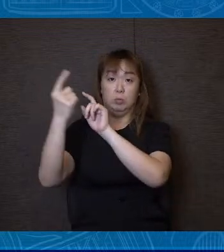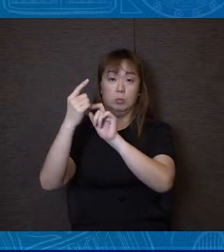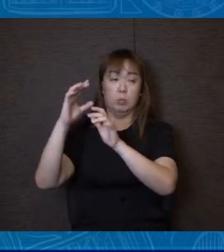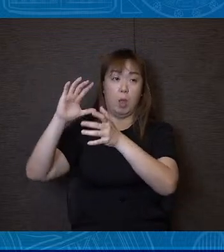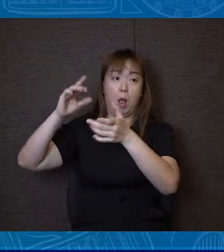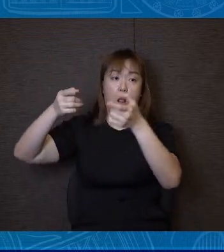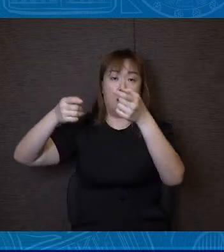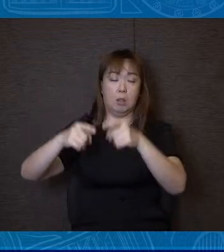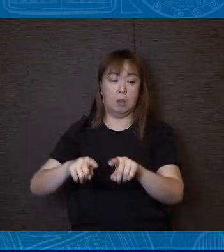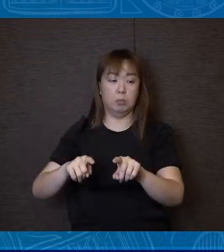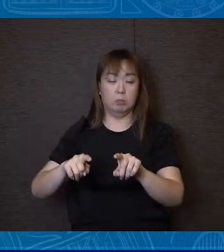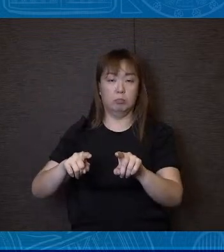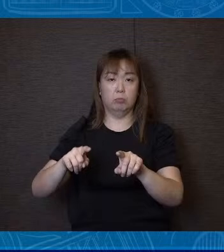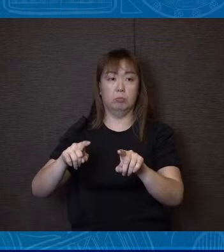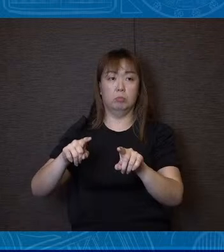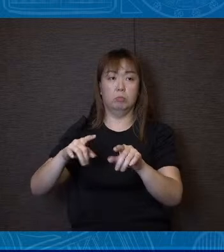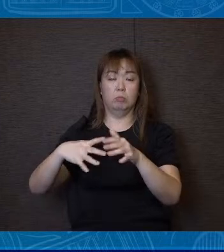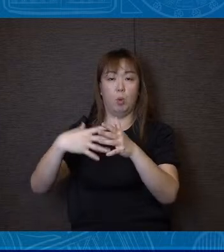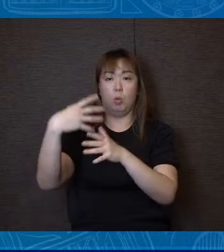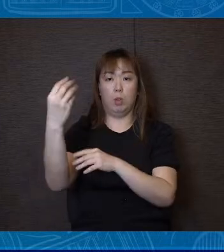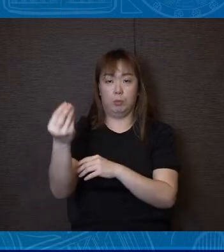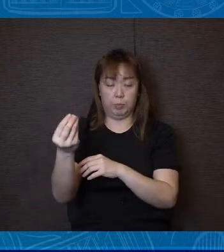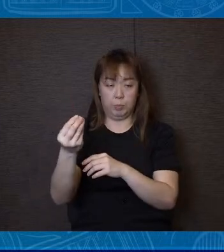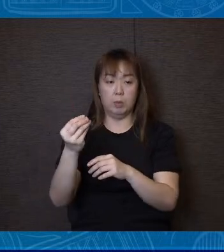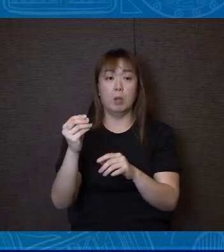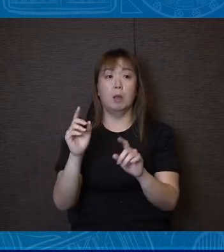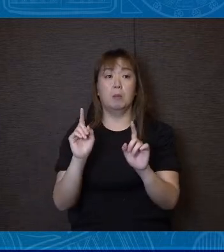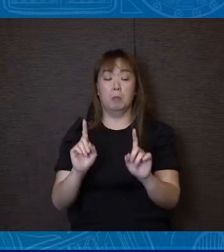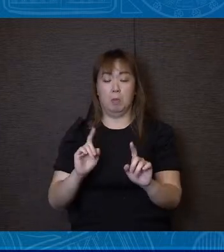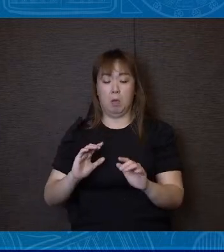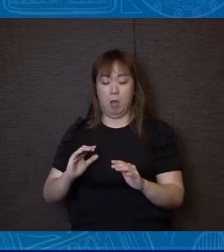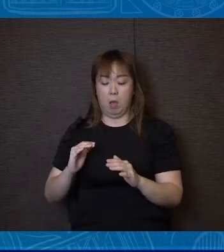international name, is already gone. But in our city,